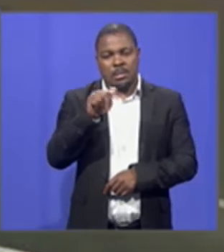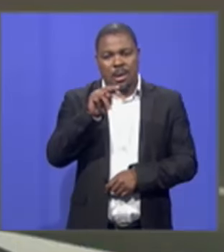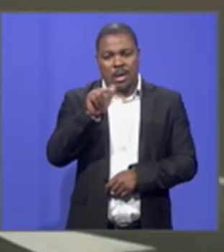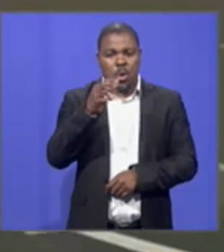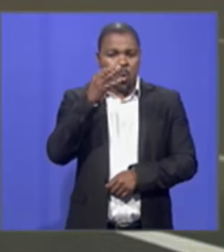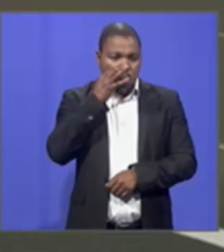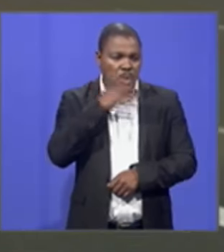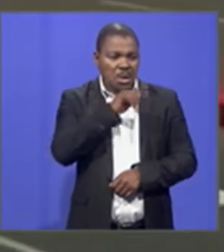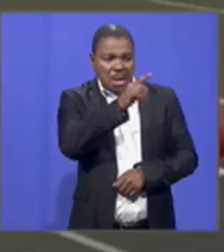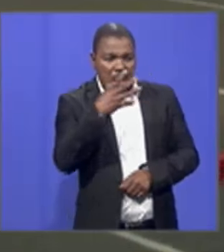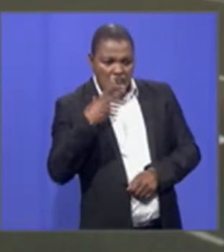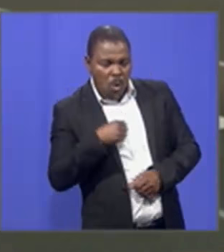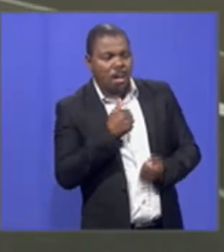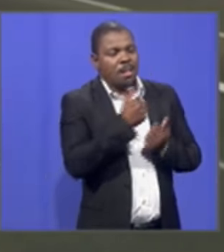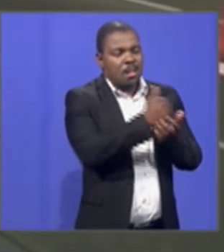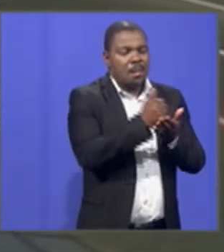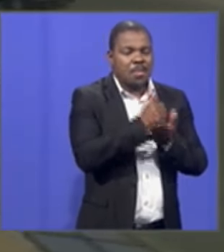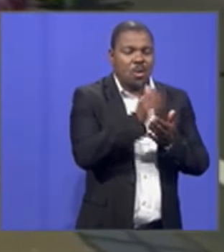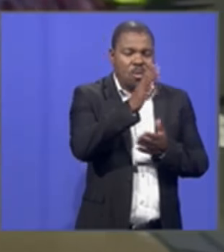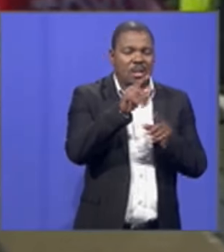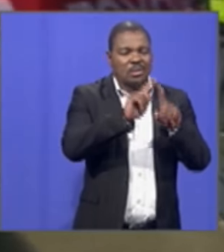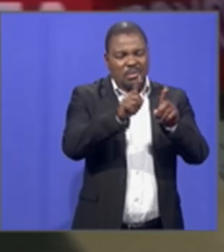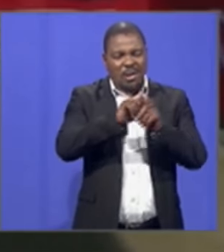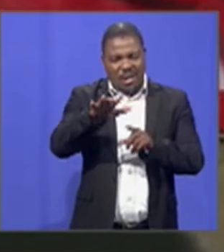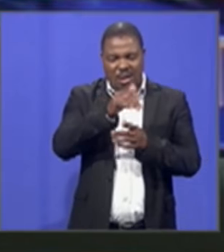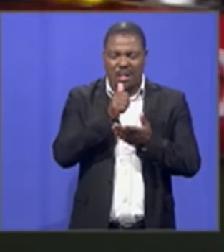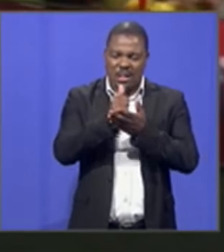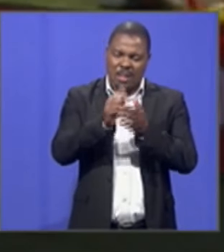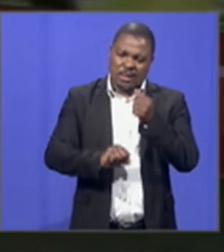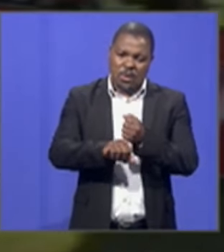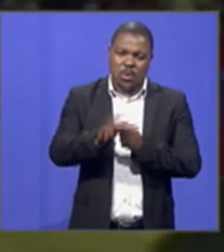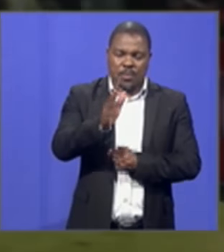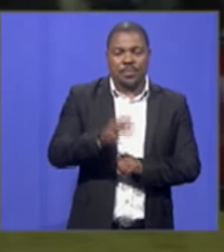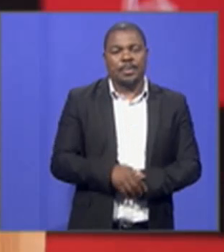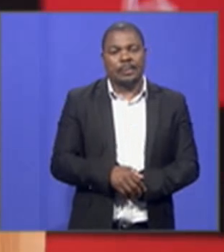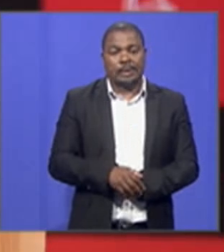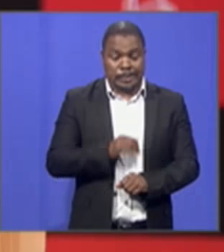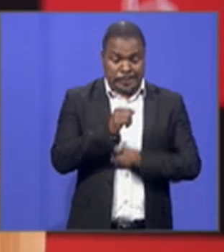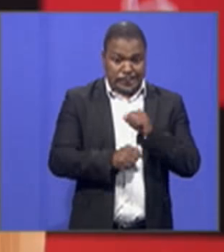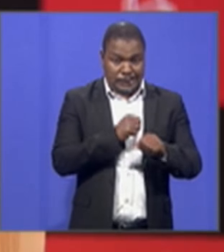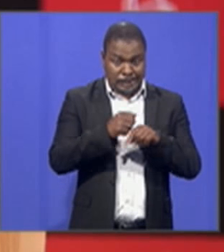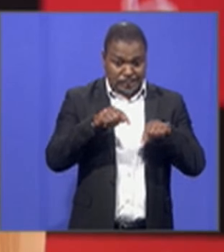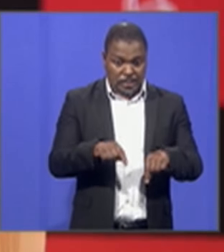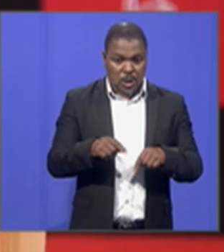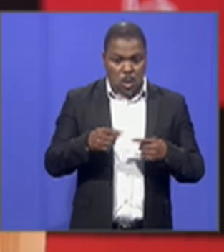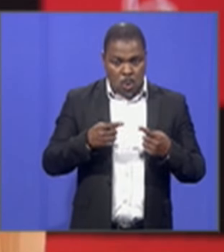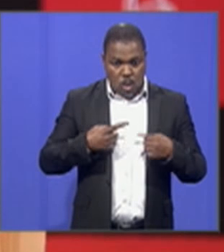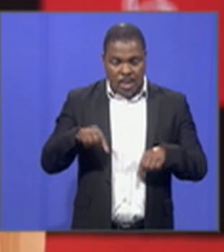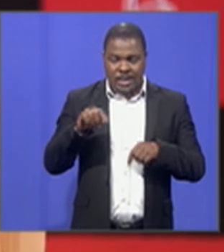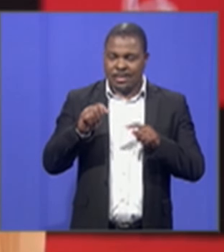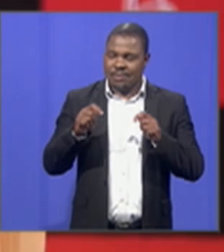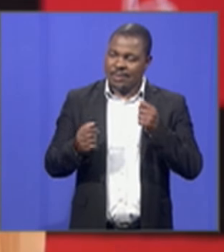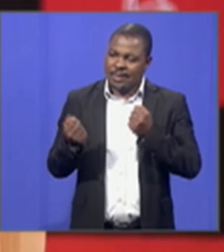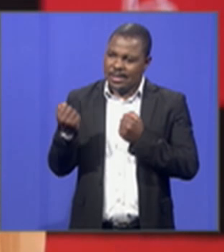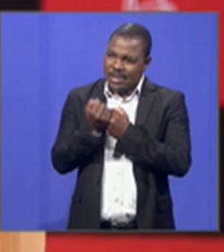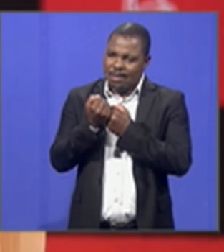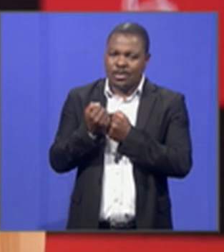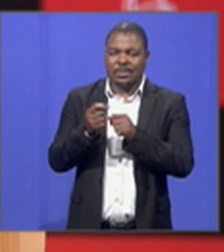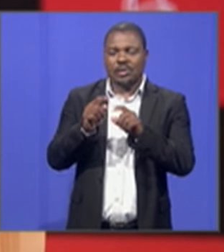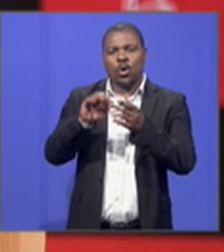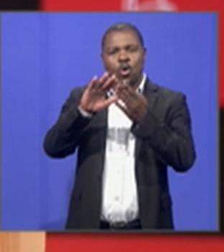mekgatlo ya bao ba hlakago metseng ya go fapana. This year, we are supporting a wide range of